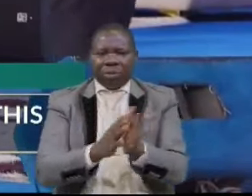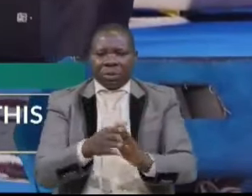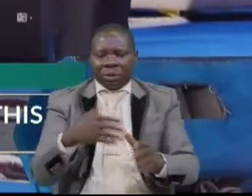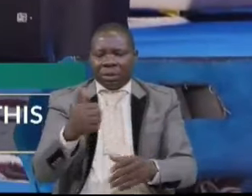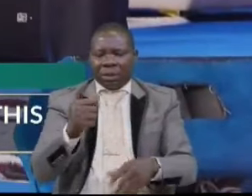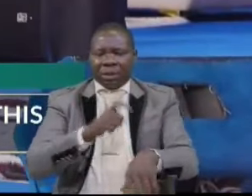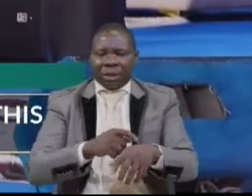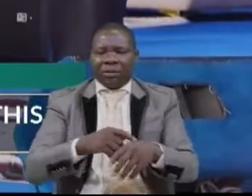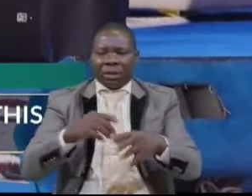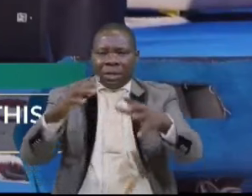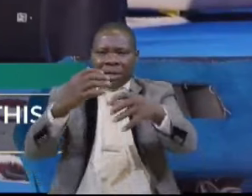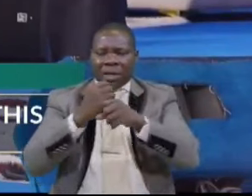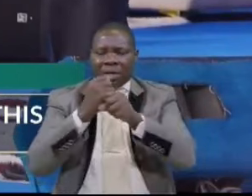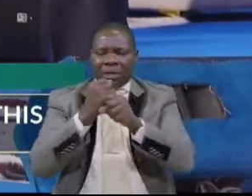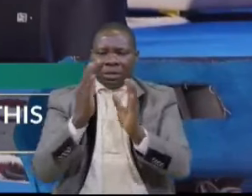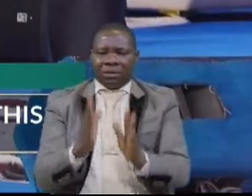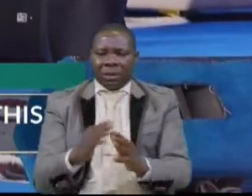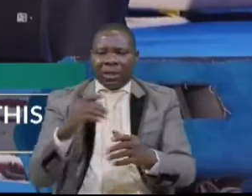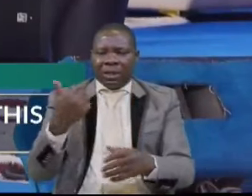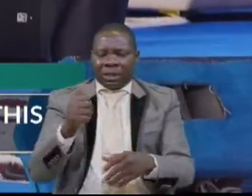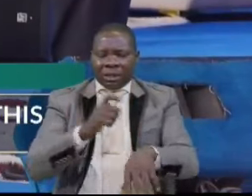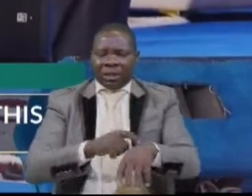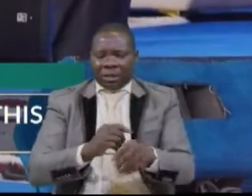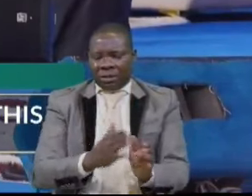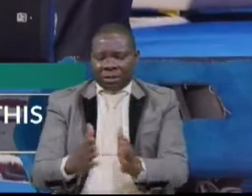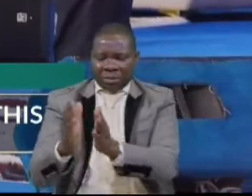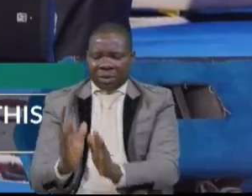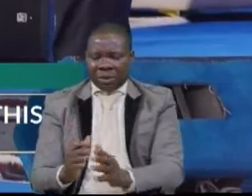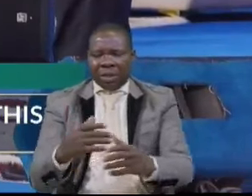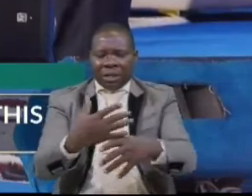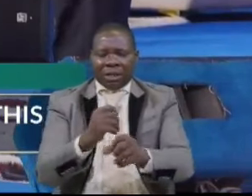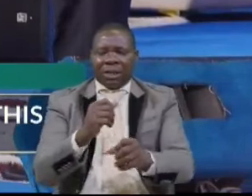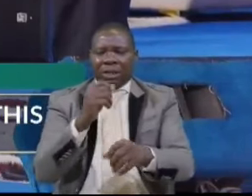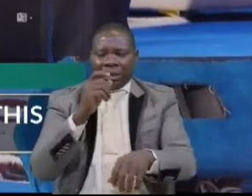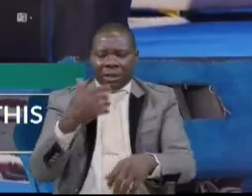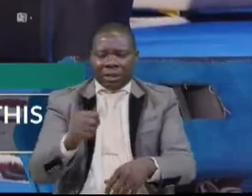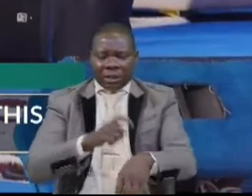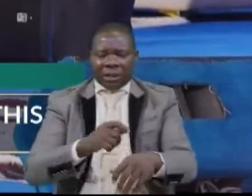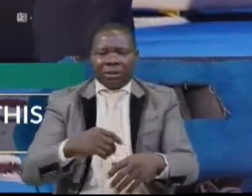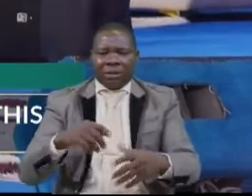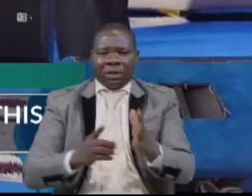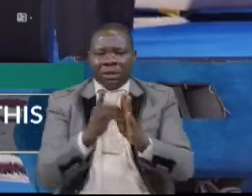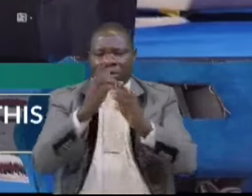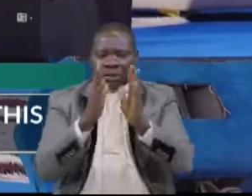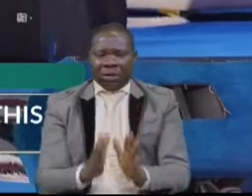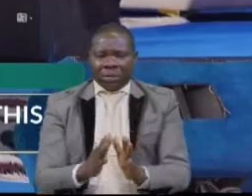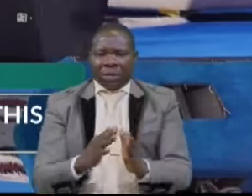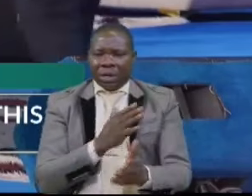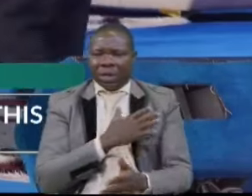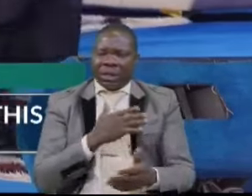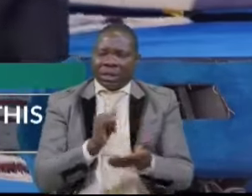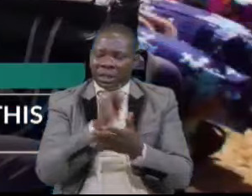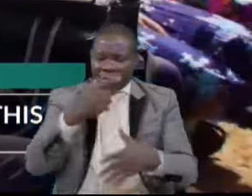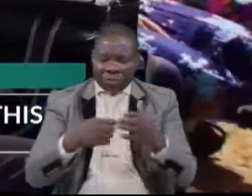times planner, 10 times developer, and 10 times achiever. That's what makes us to achieve. That's why